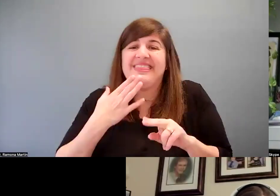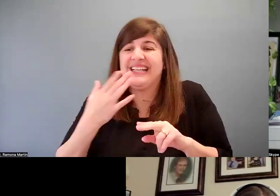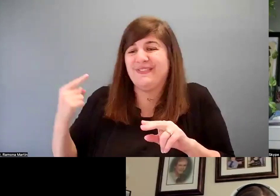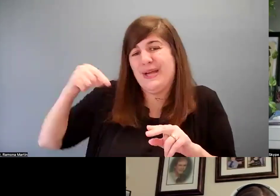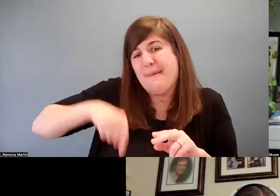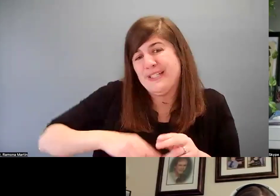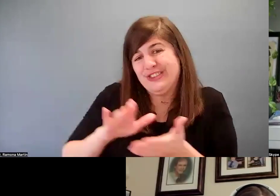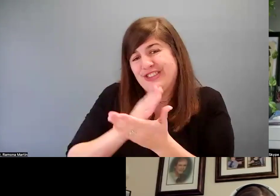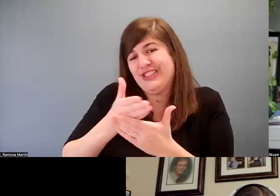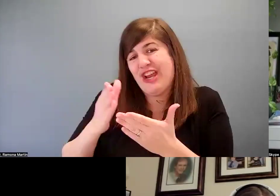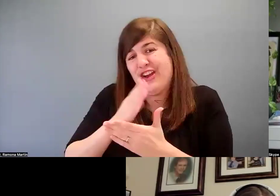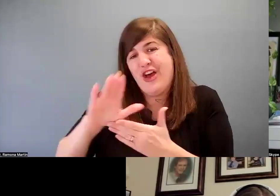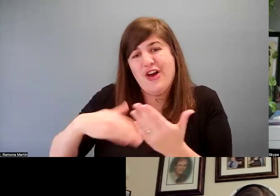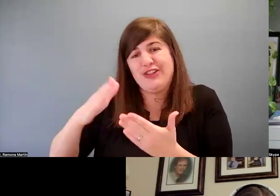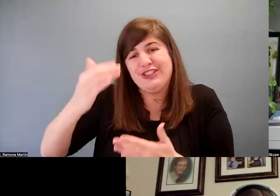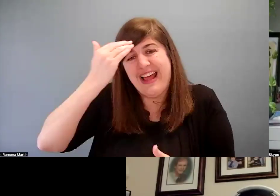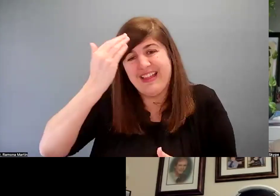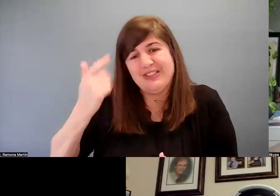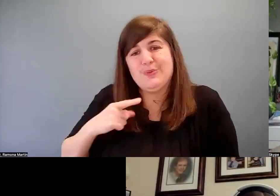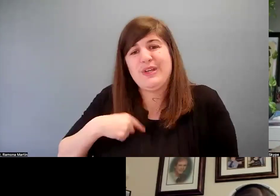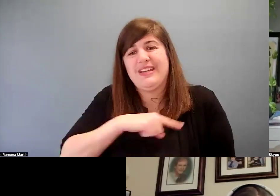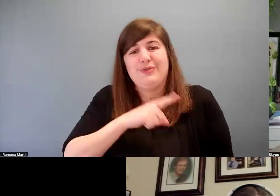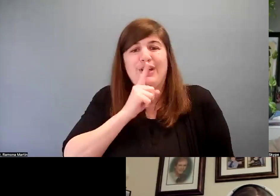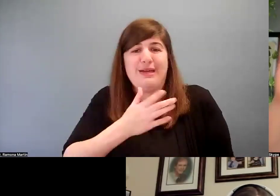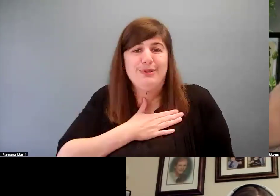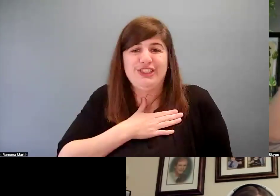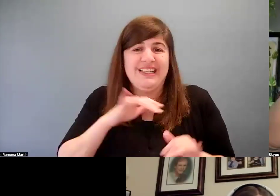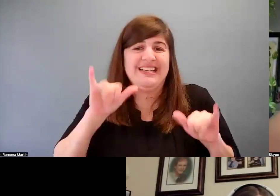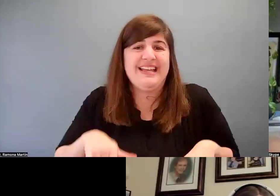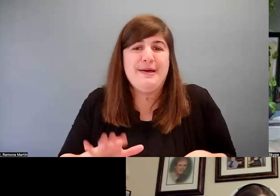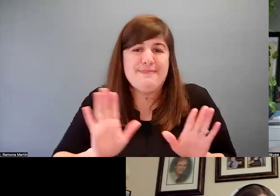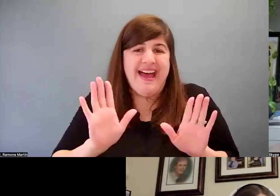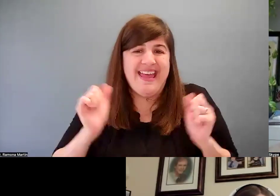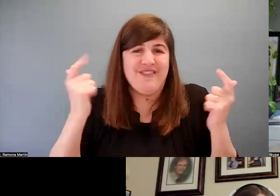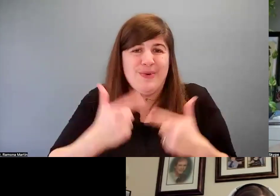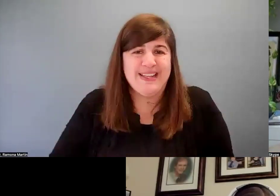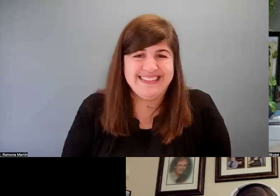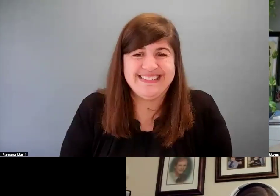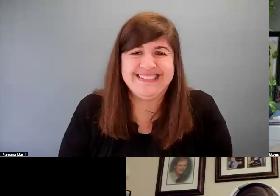Thanks for sharing all your knowledge with us. Really appreciate it. All right. Bye, everybody.